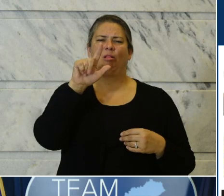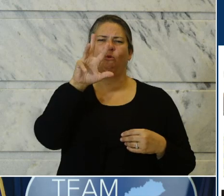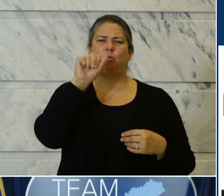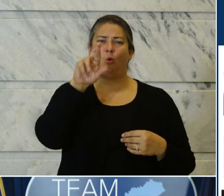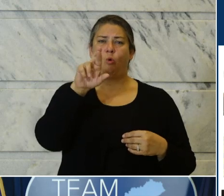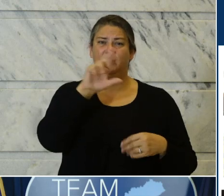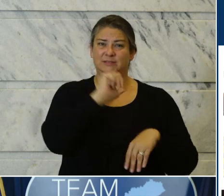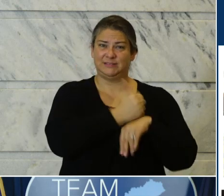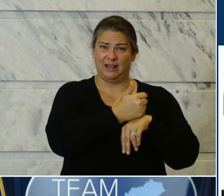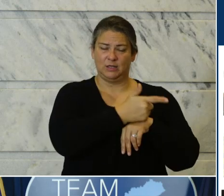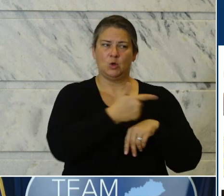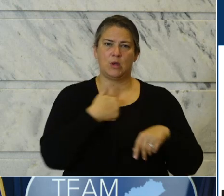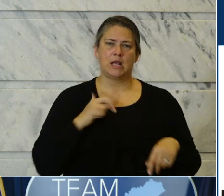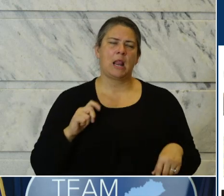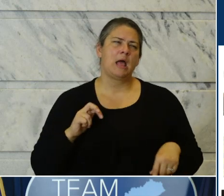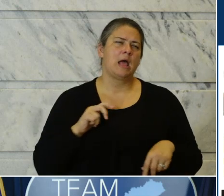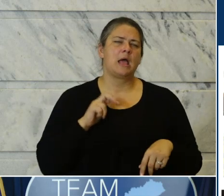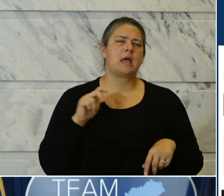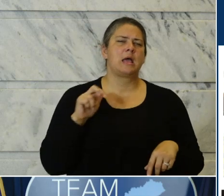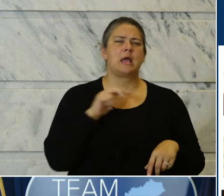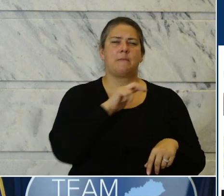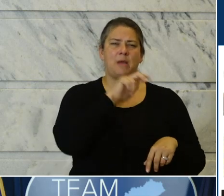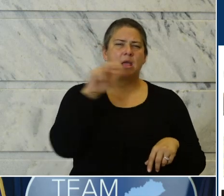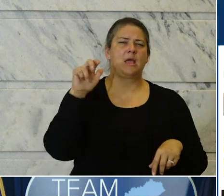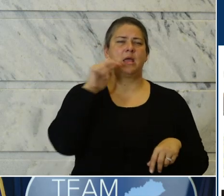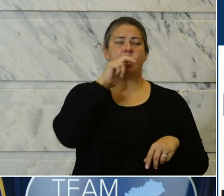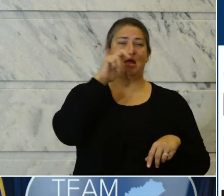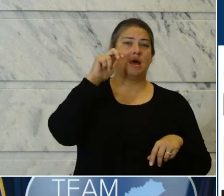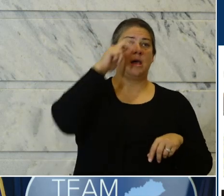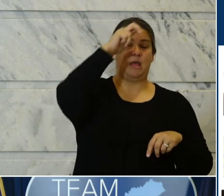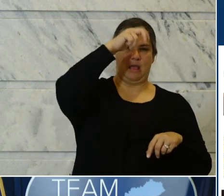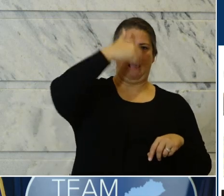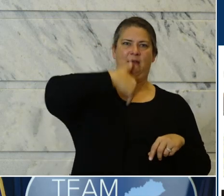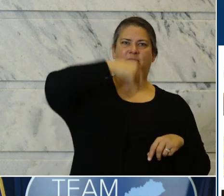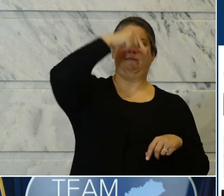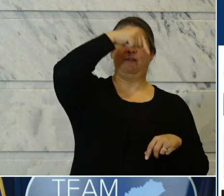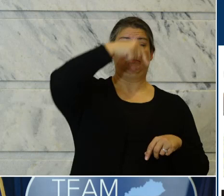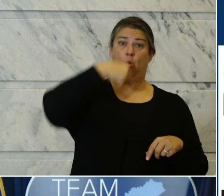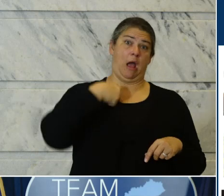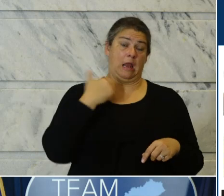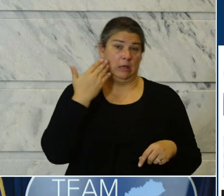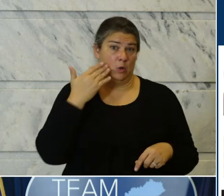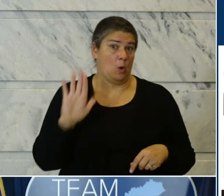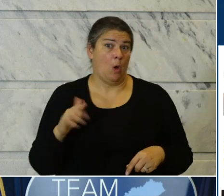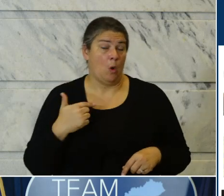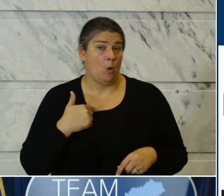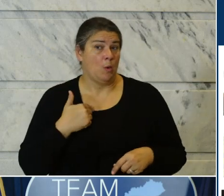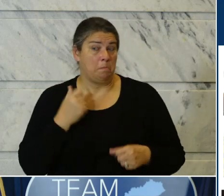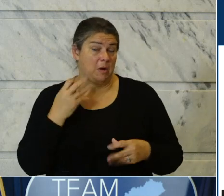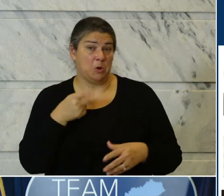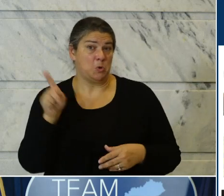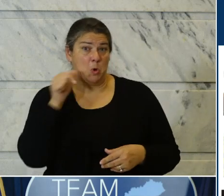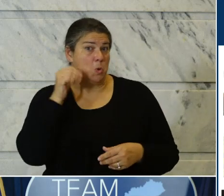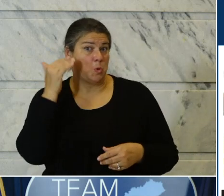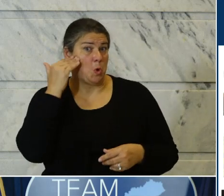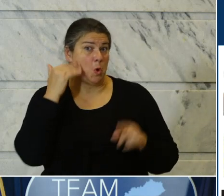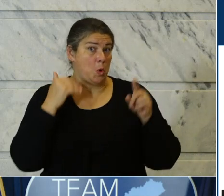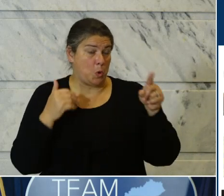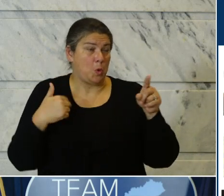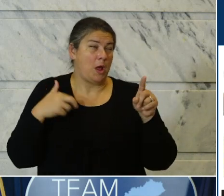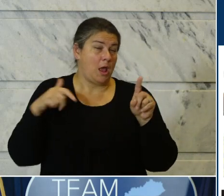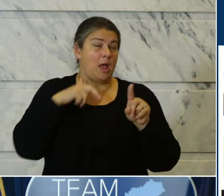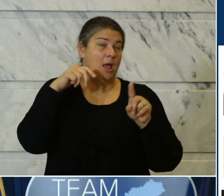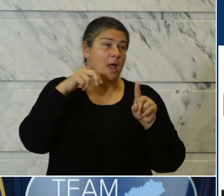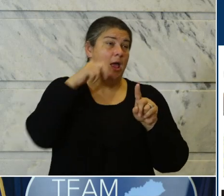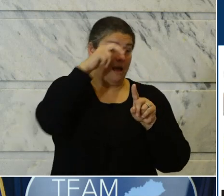to here in Frankfort that most don't know about, or I didn't, to the Josephine Sculpture Park,